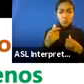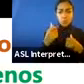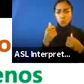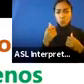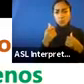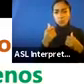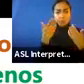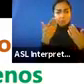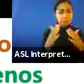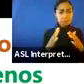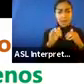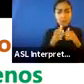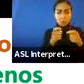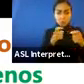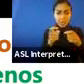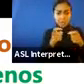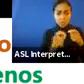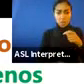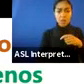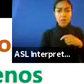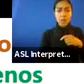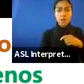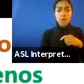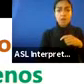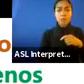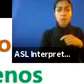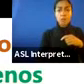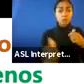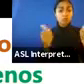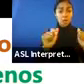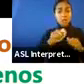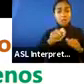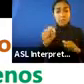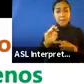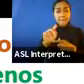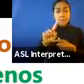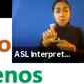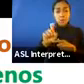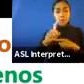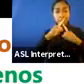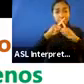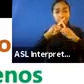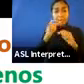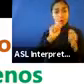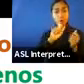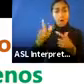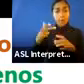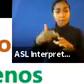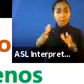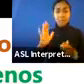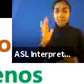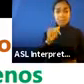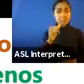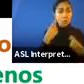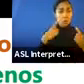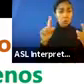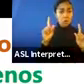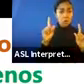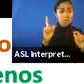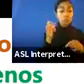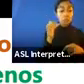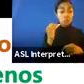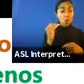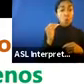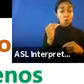deal with, we've tried muting all participants and unmuting, but it doesn't seem to be working. So meanwhile, folks